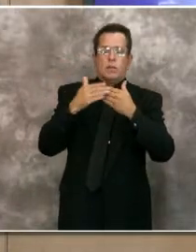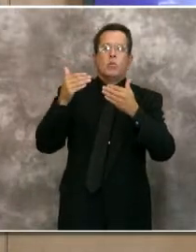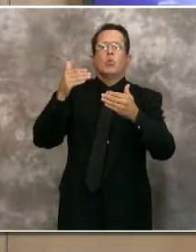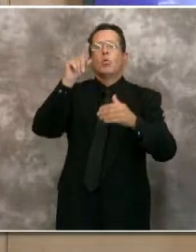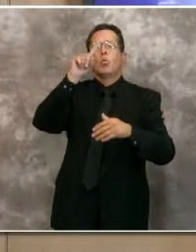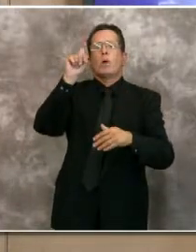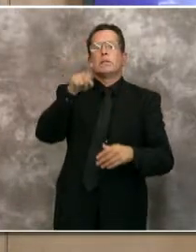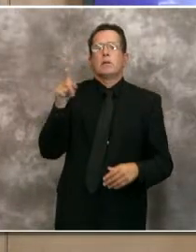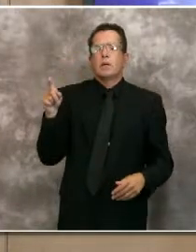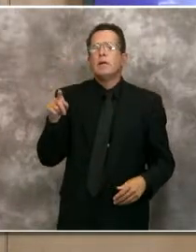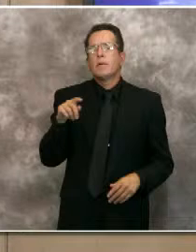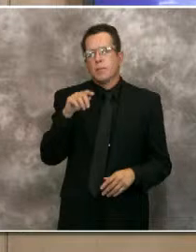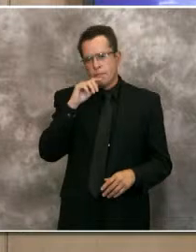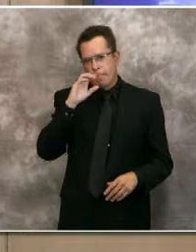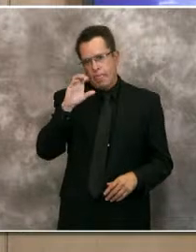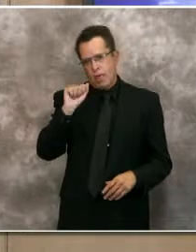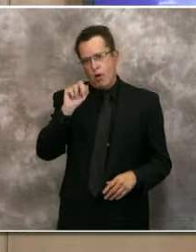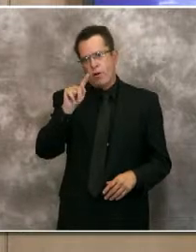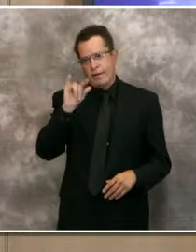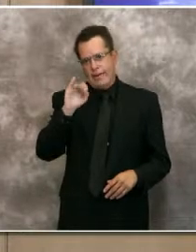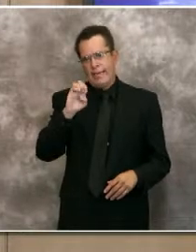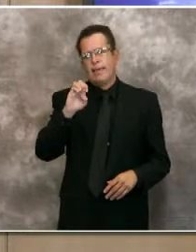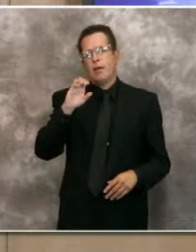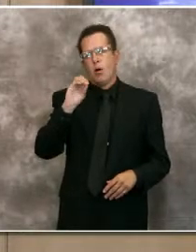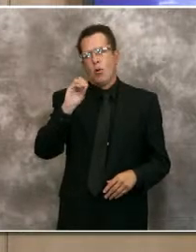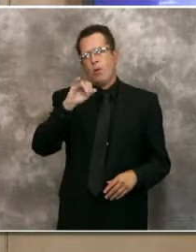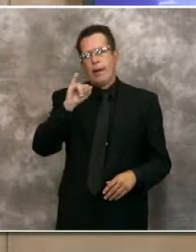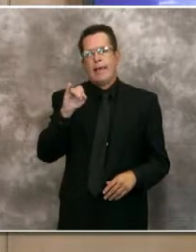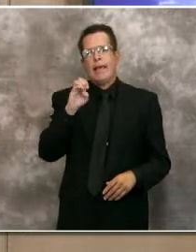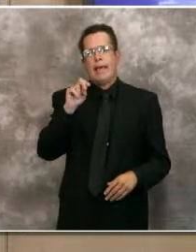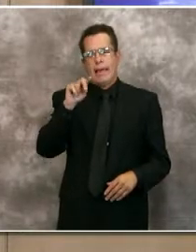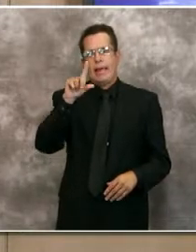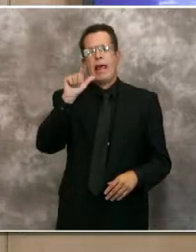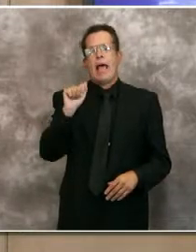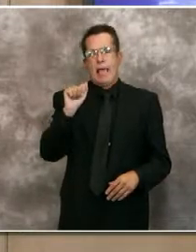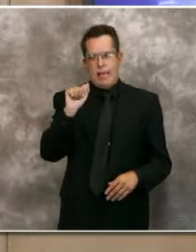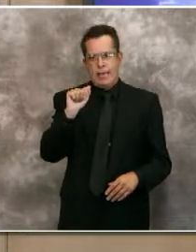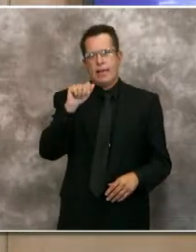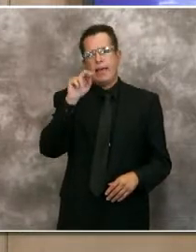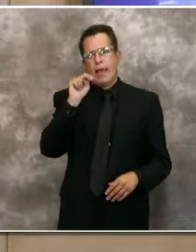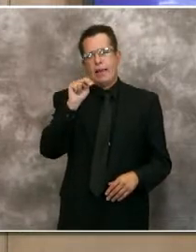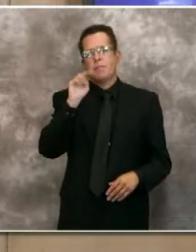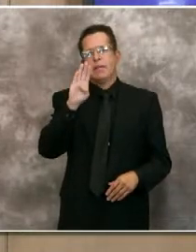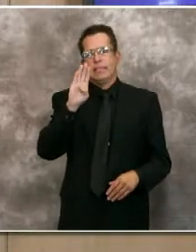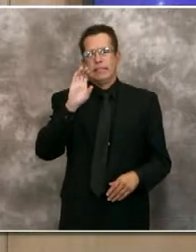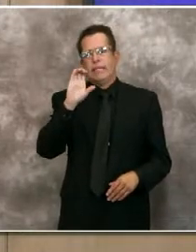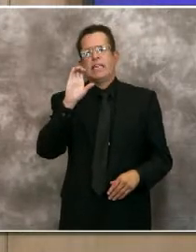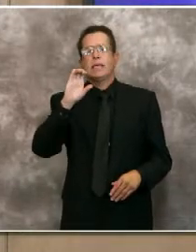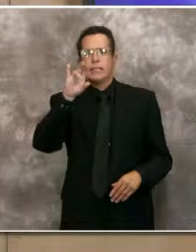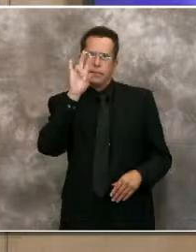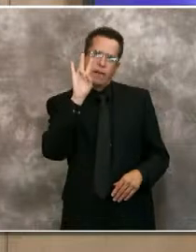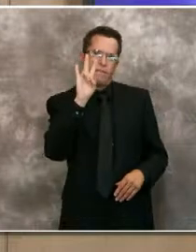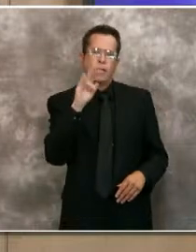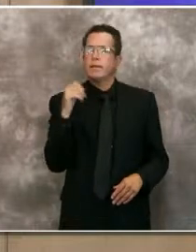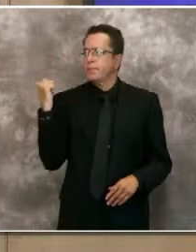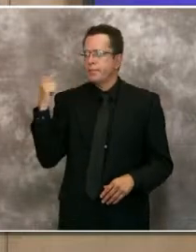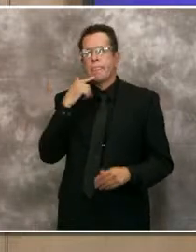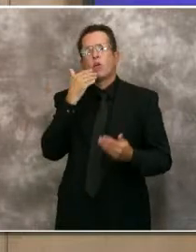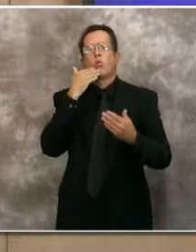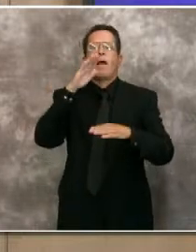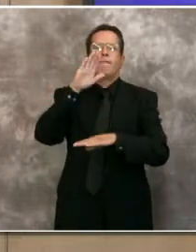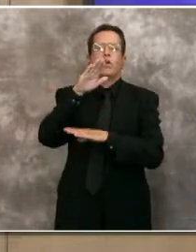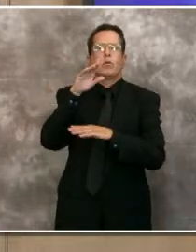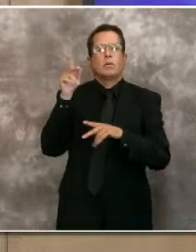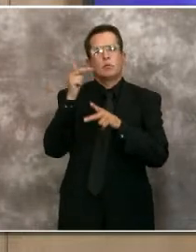Artie Ojeda with NBC7, please ask your question. Good afternoon, everybody. Supervisor Fletcher just talked